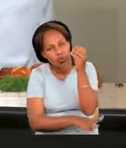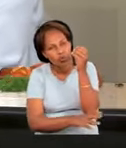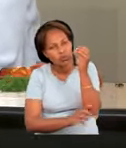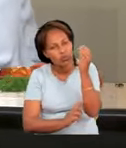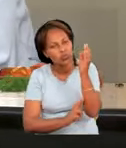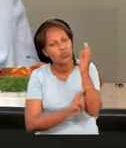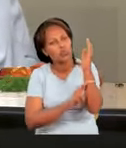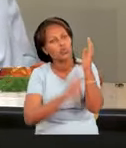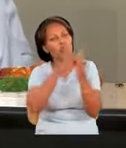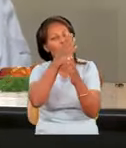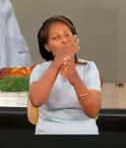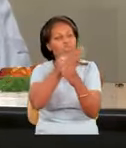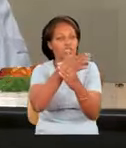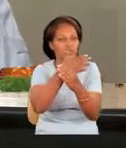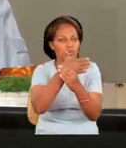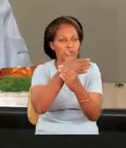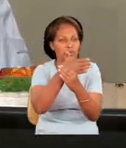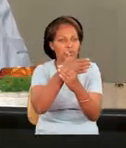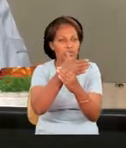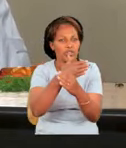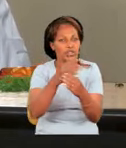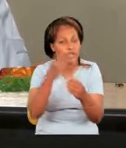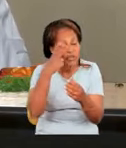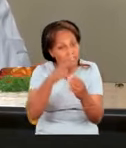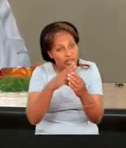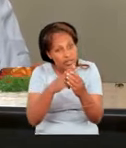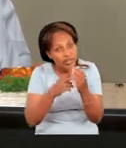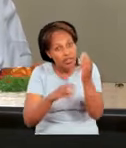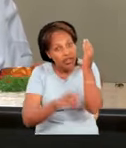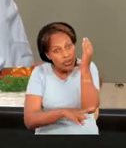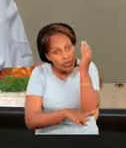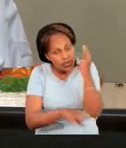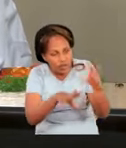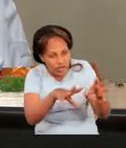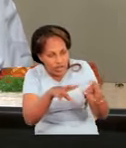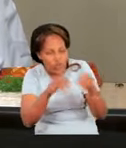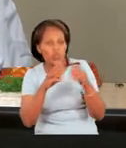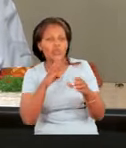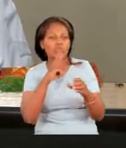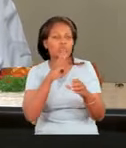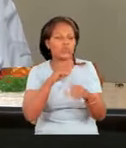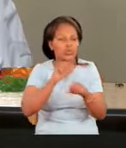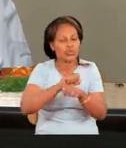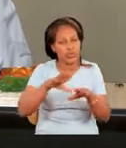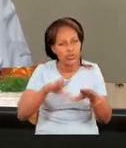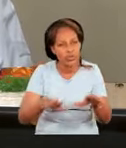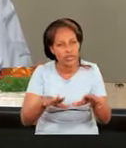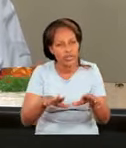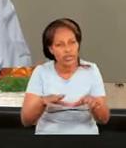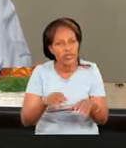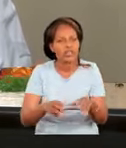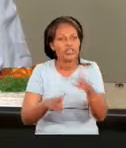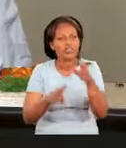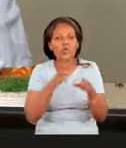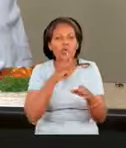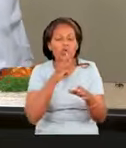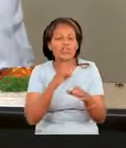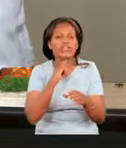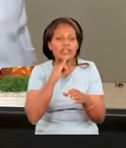right. You see, the roots take water from the soil. The water